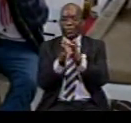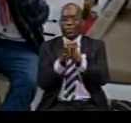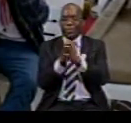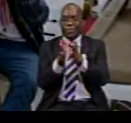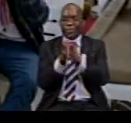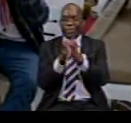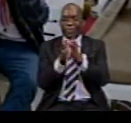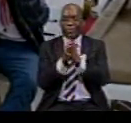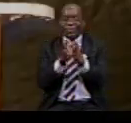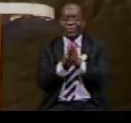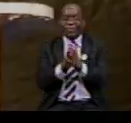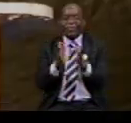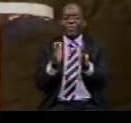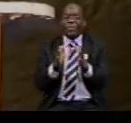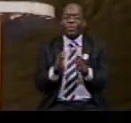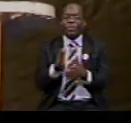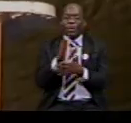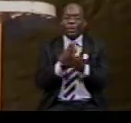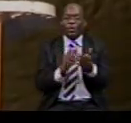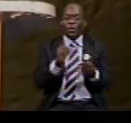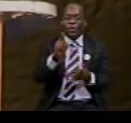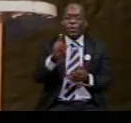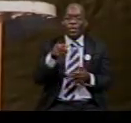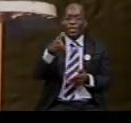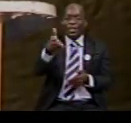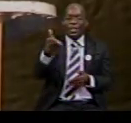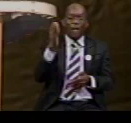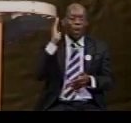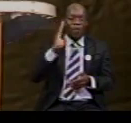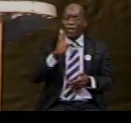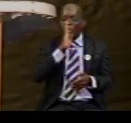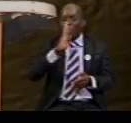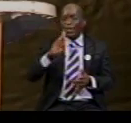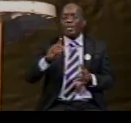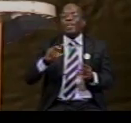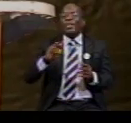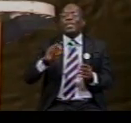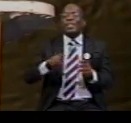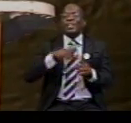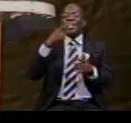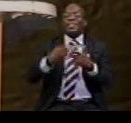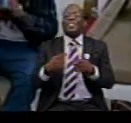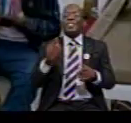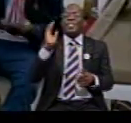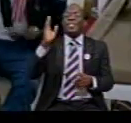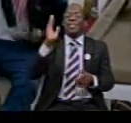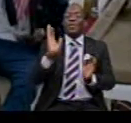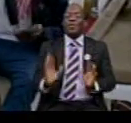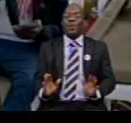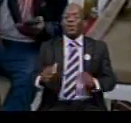Somebody there will be the next testifier. Where are you? After the